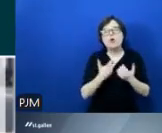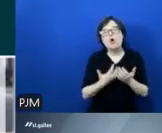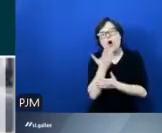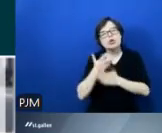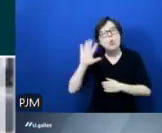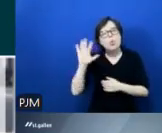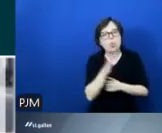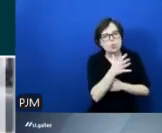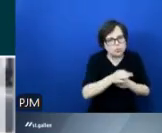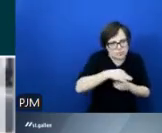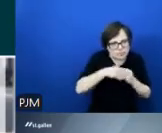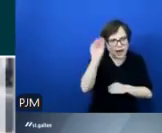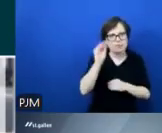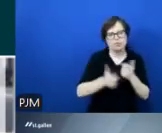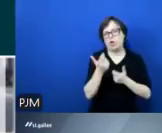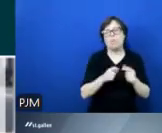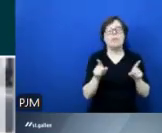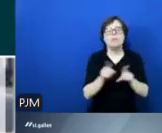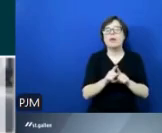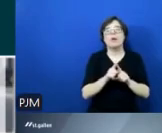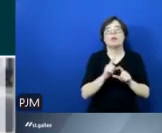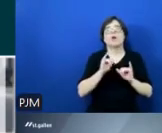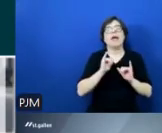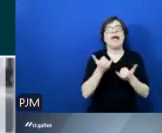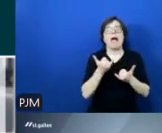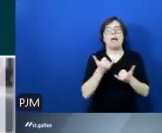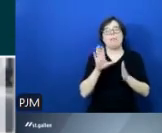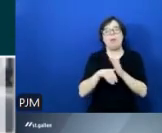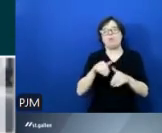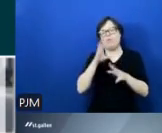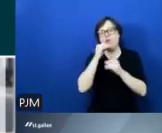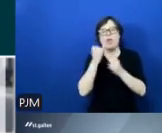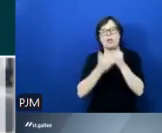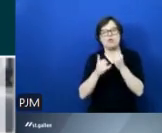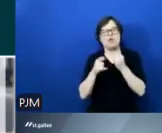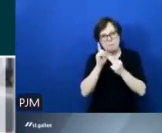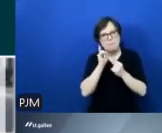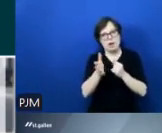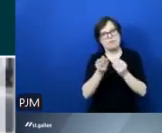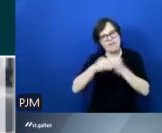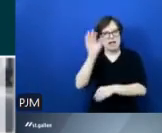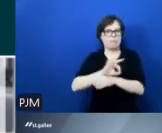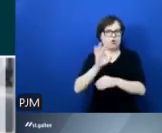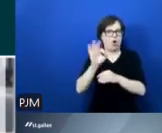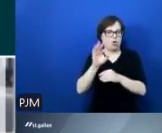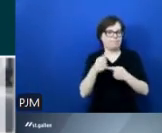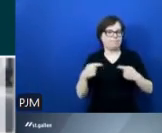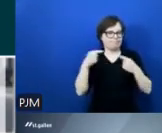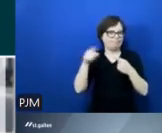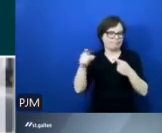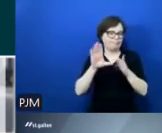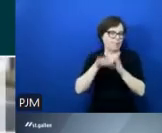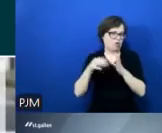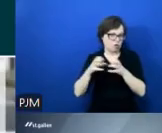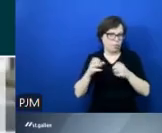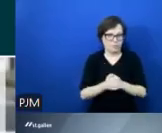biodiversity, how our city could look like if we implement more of those Sponge City concept solutions. Here we have pictures